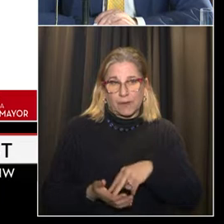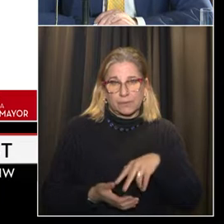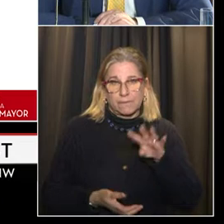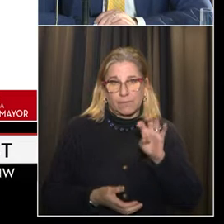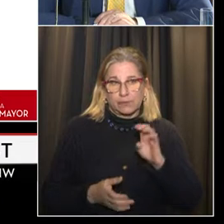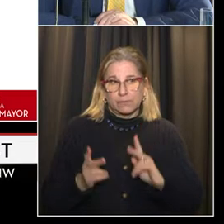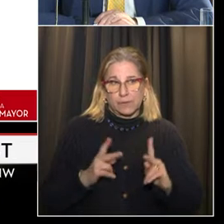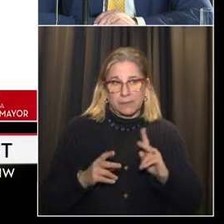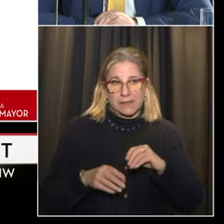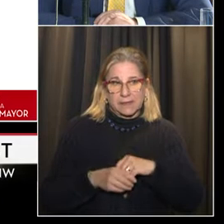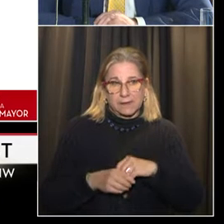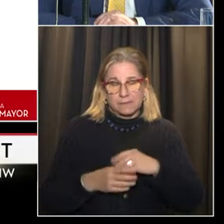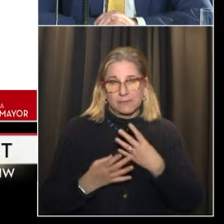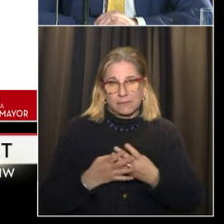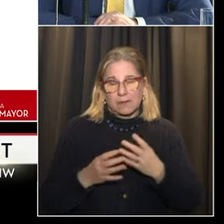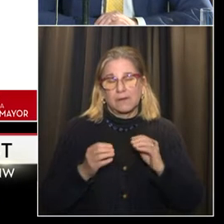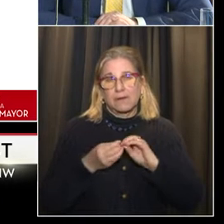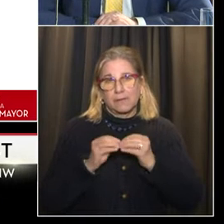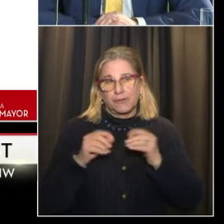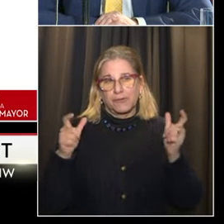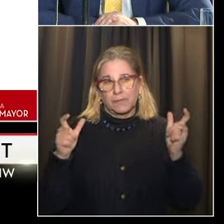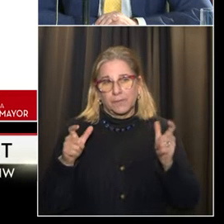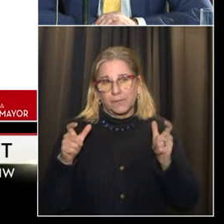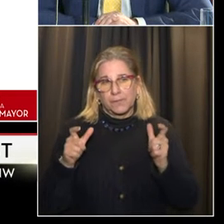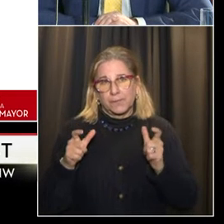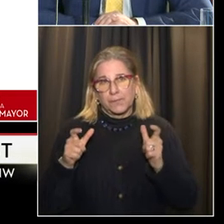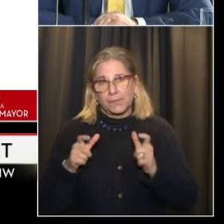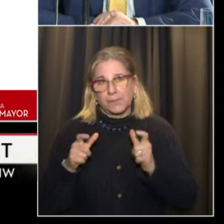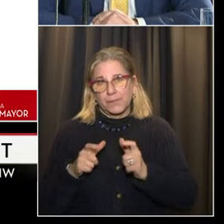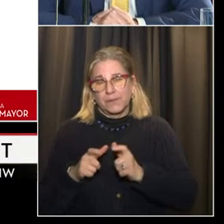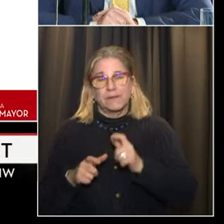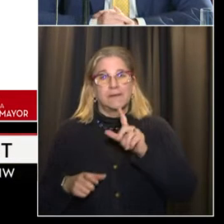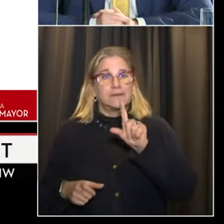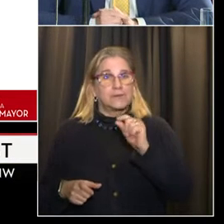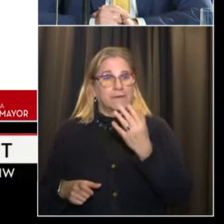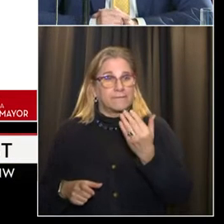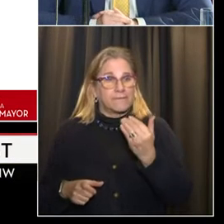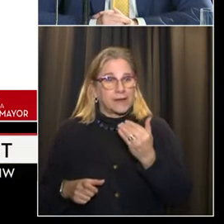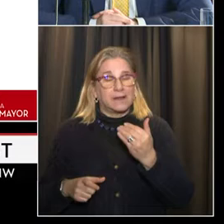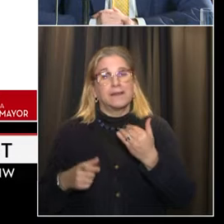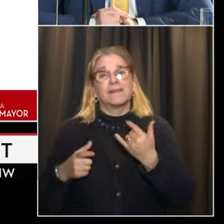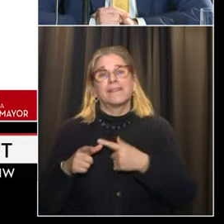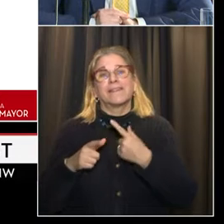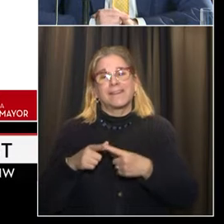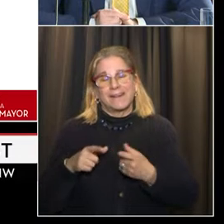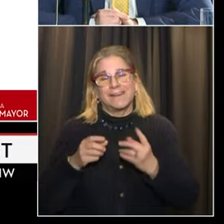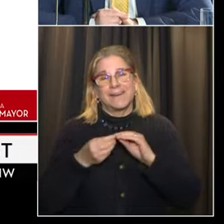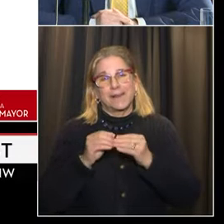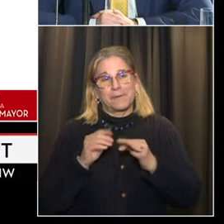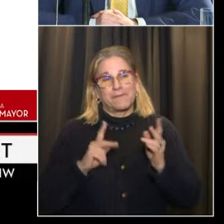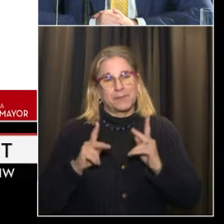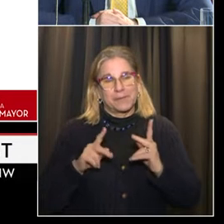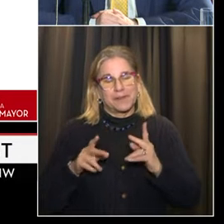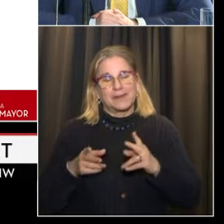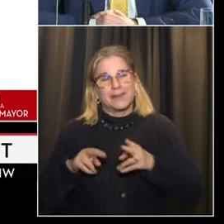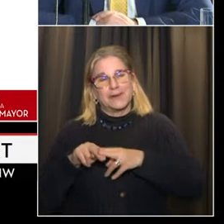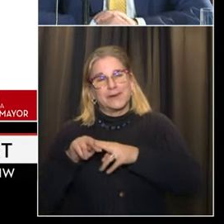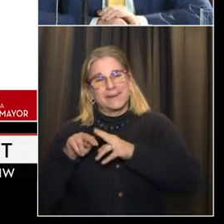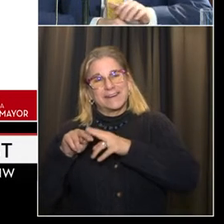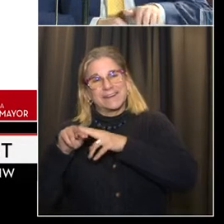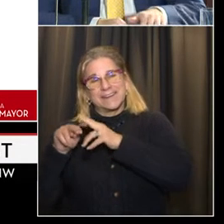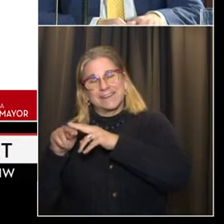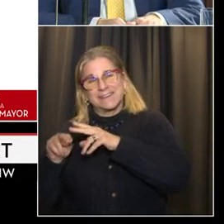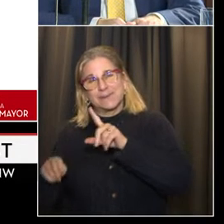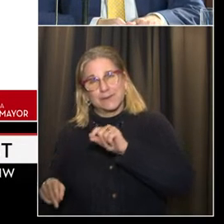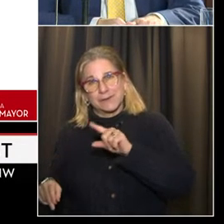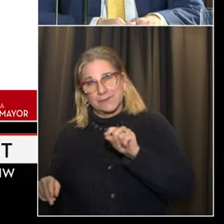2015. It goes back up. What you don't see here is in the summer of 2020, at one point it dipped to about just under 1,100, the